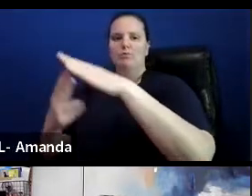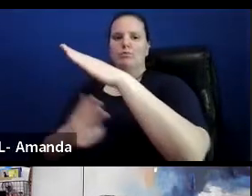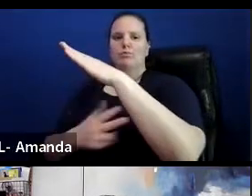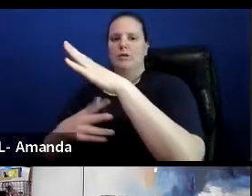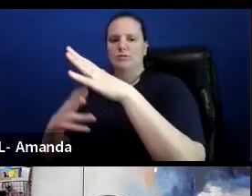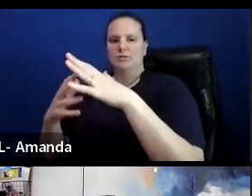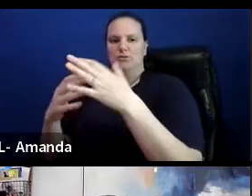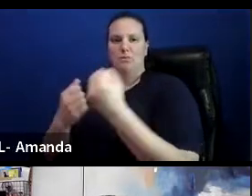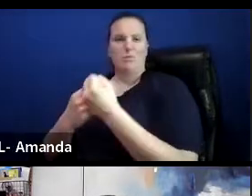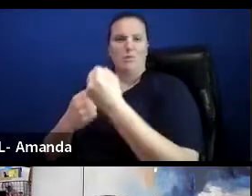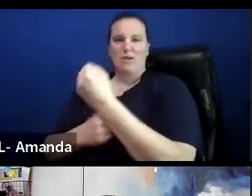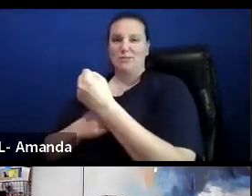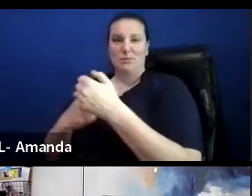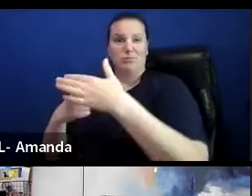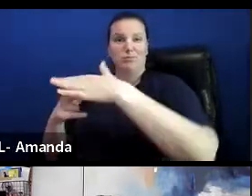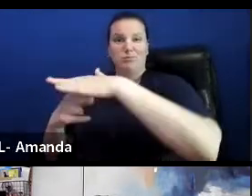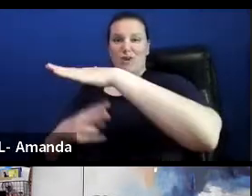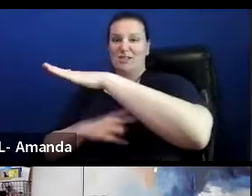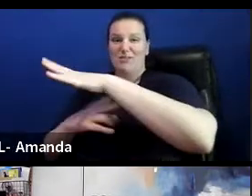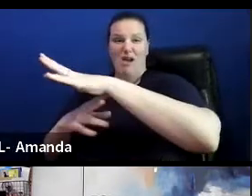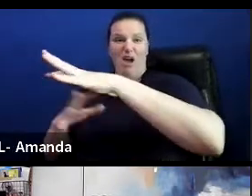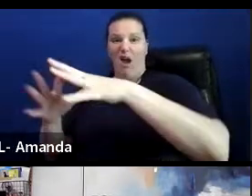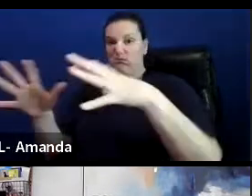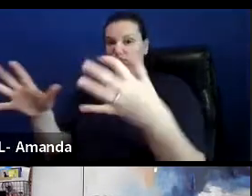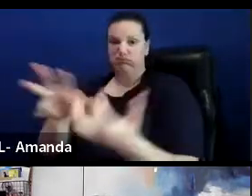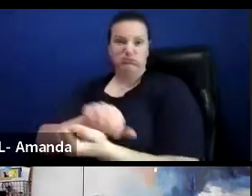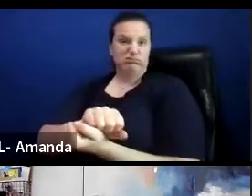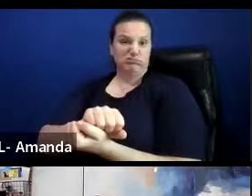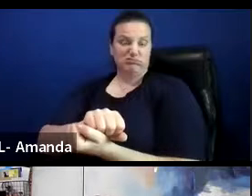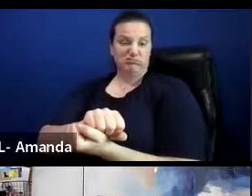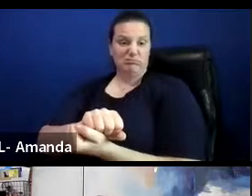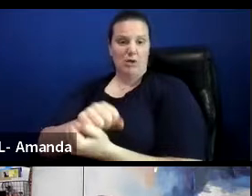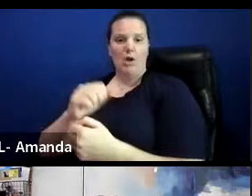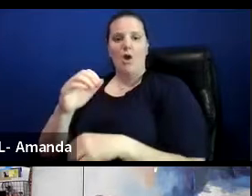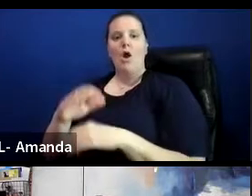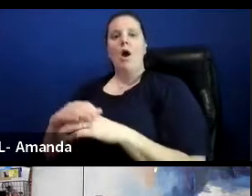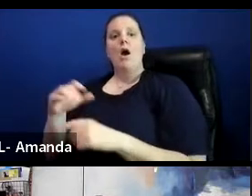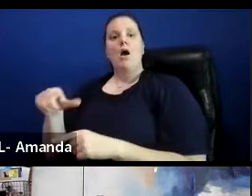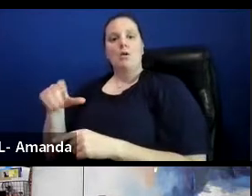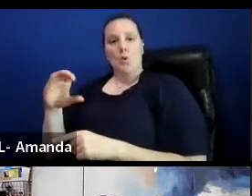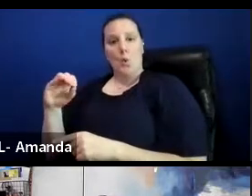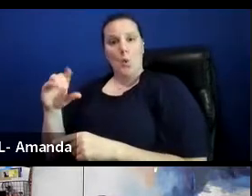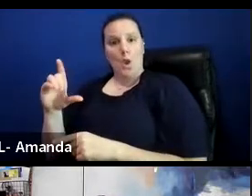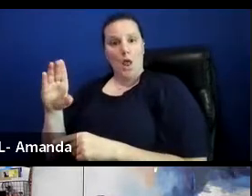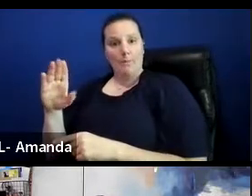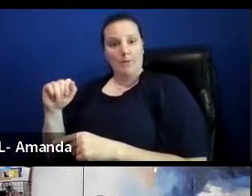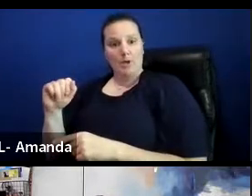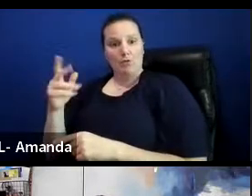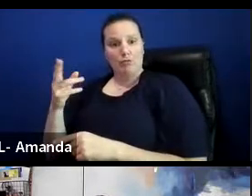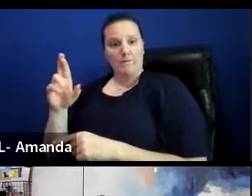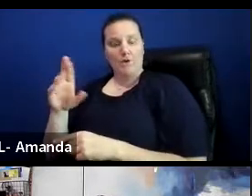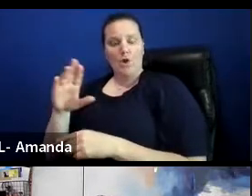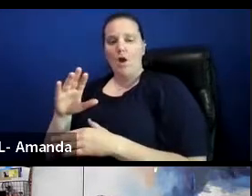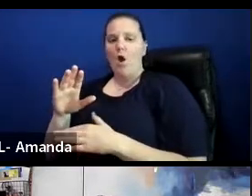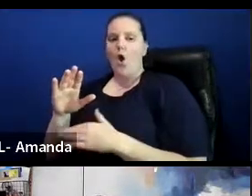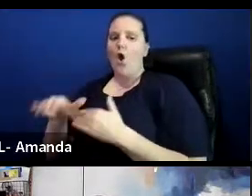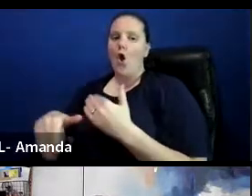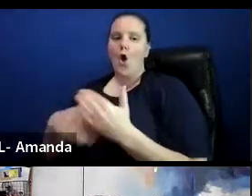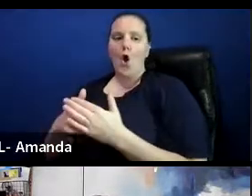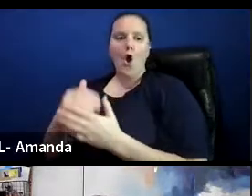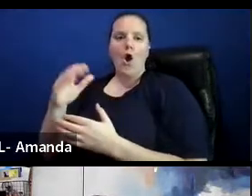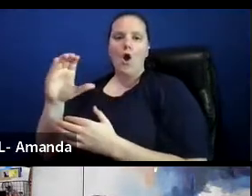bridge down. So on the Columbia River, virtually all of the